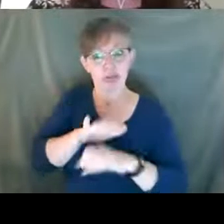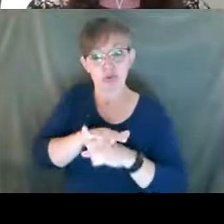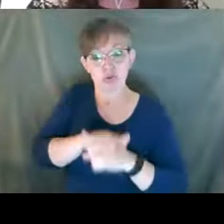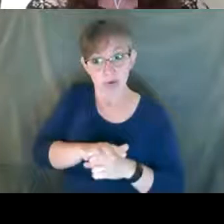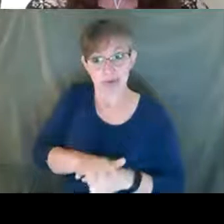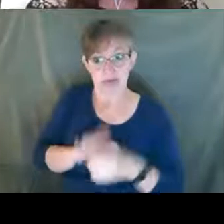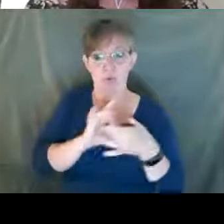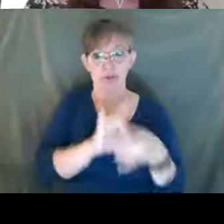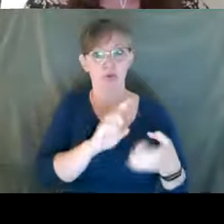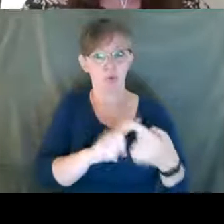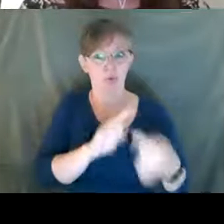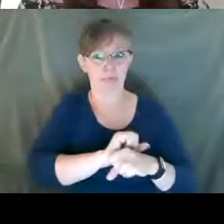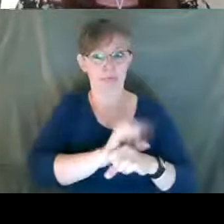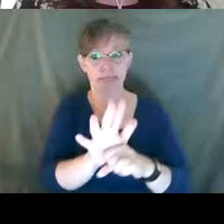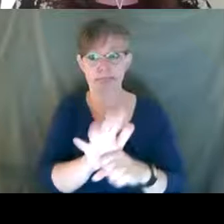pandemic.